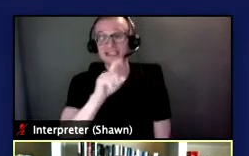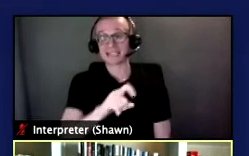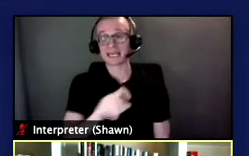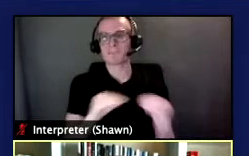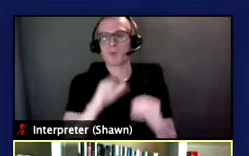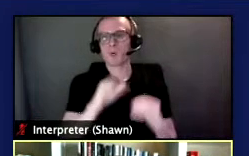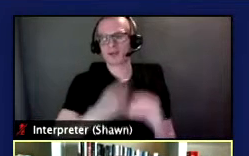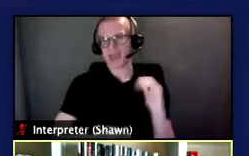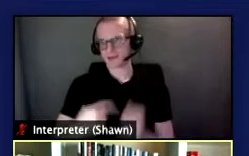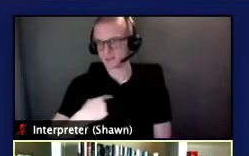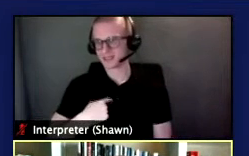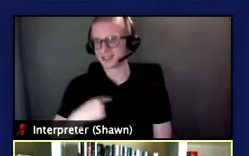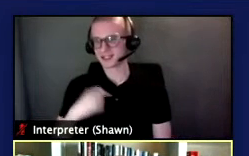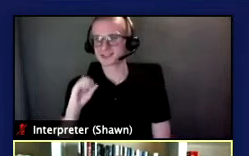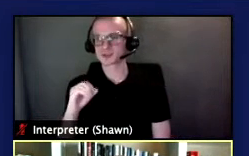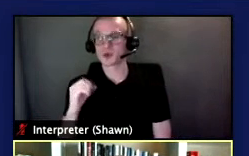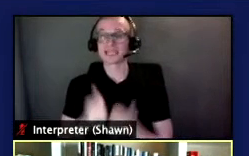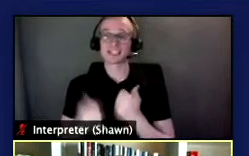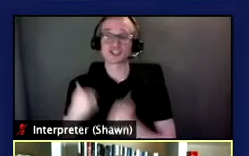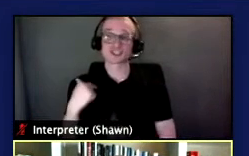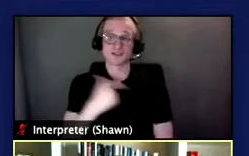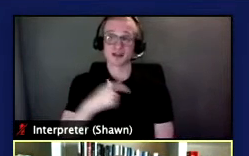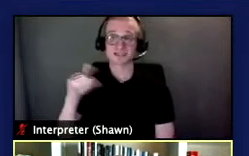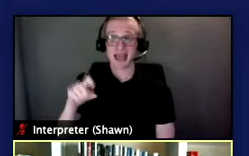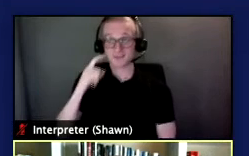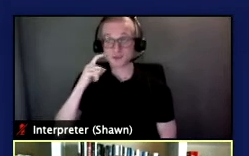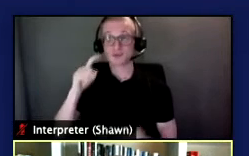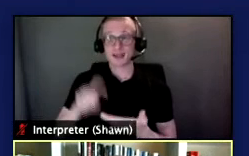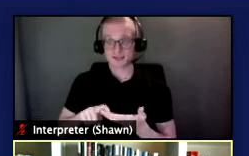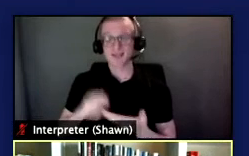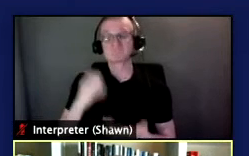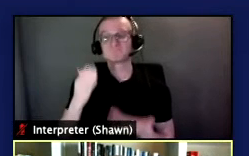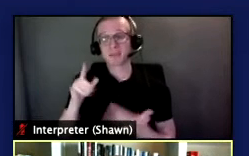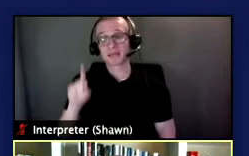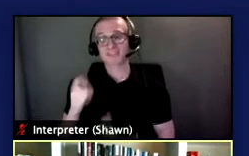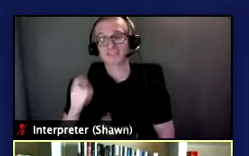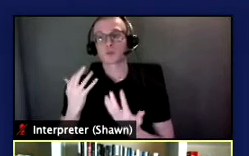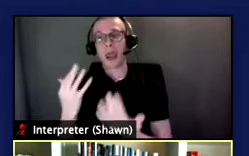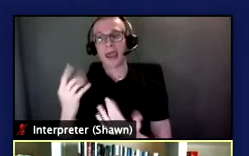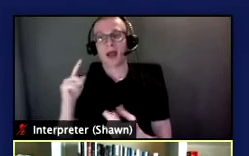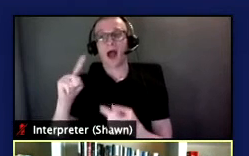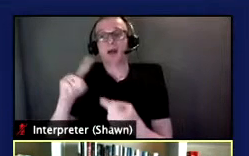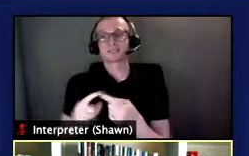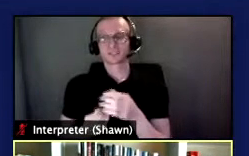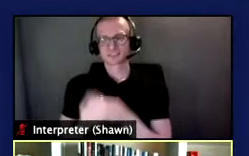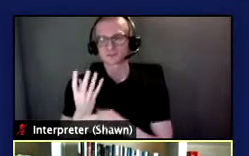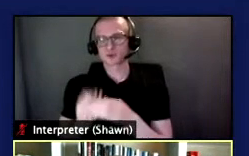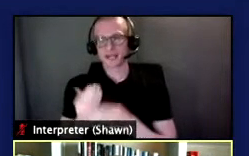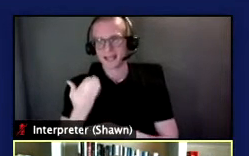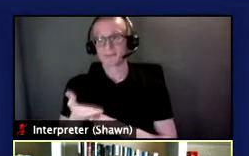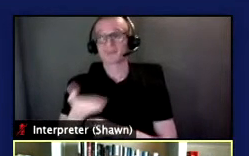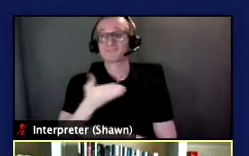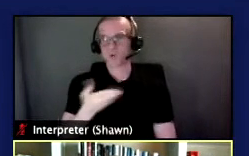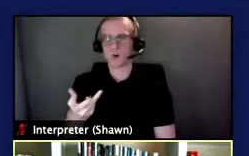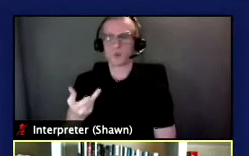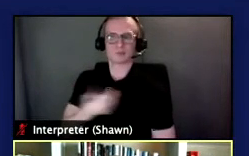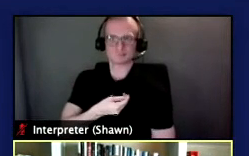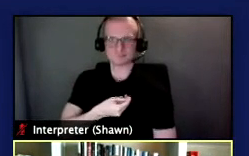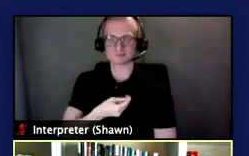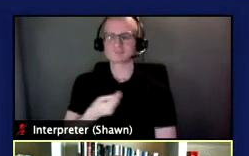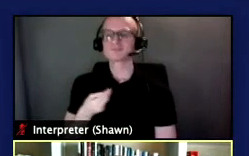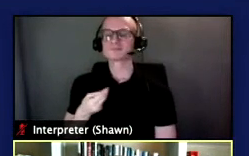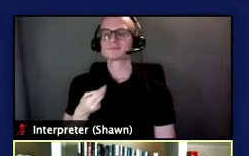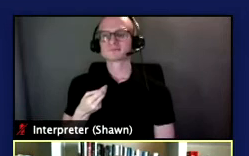recognizing that it may not be till the spring before we get our doses, has to maintain the discipline